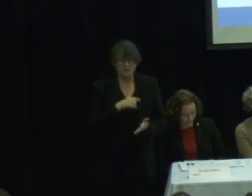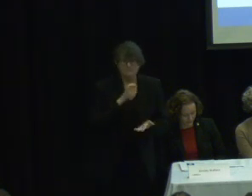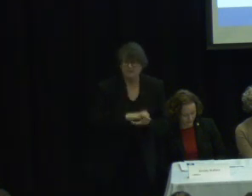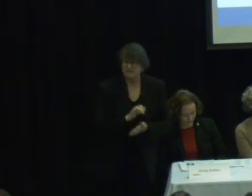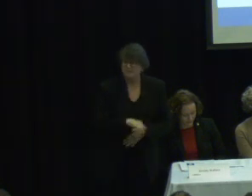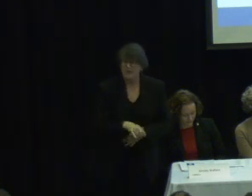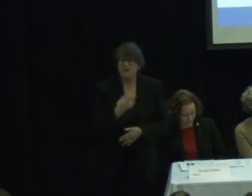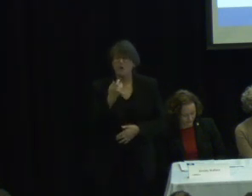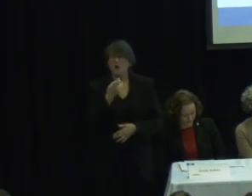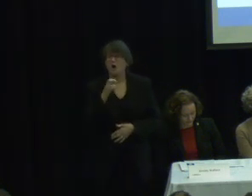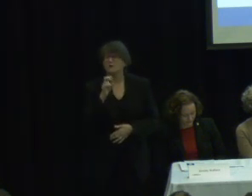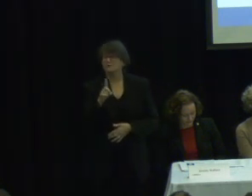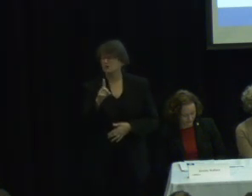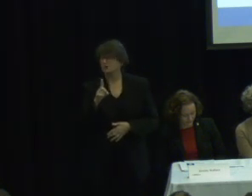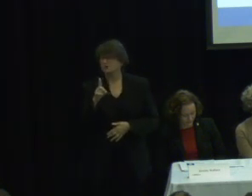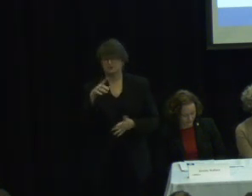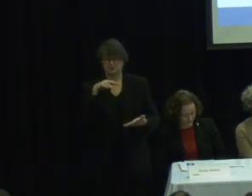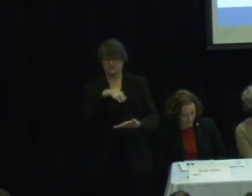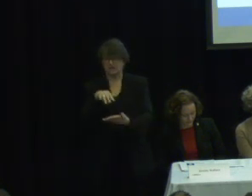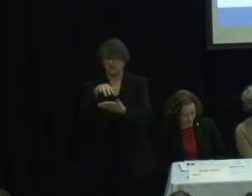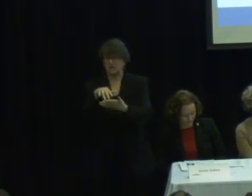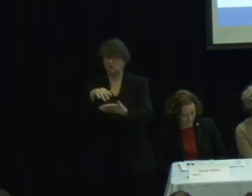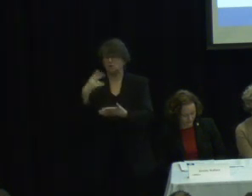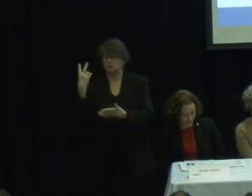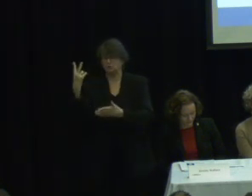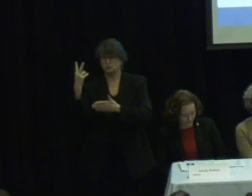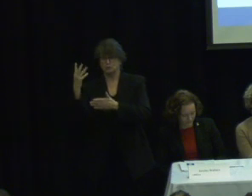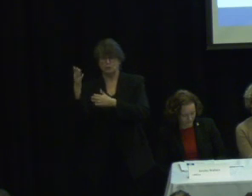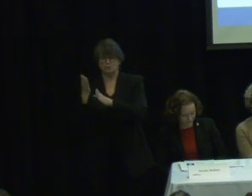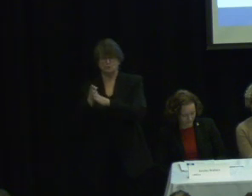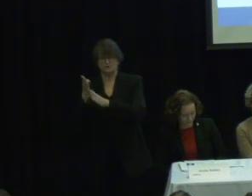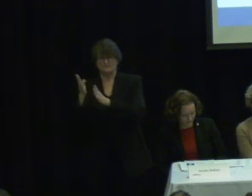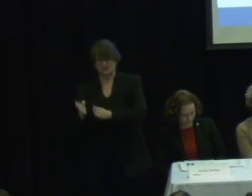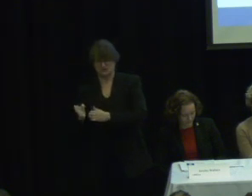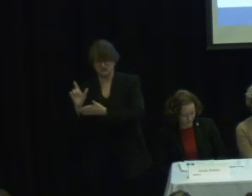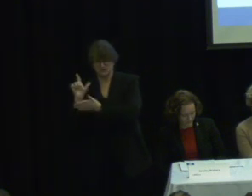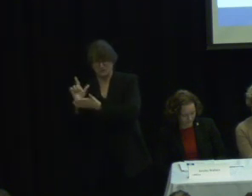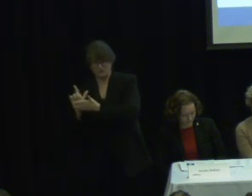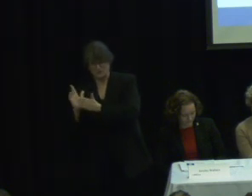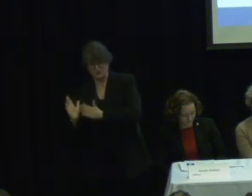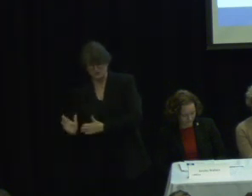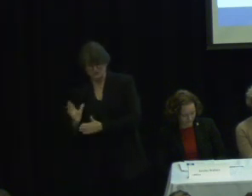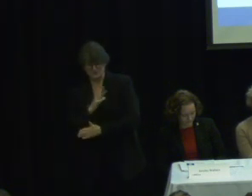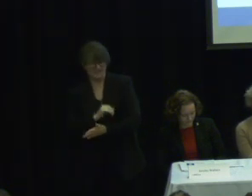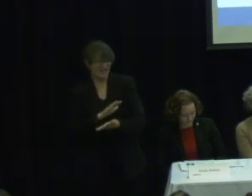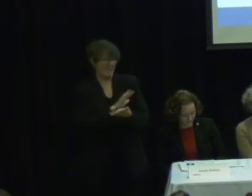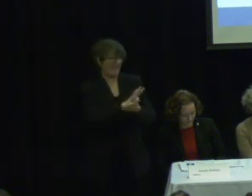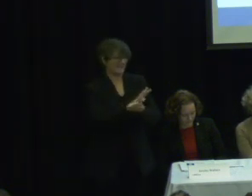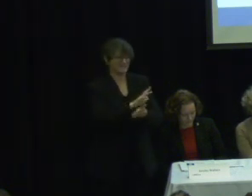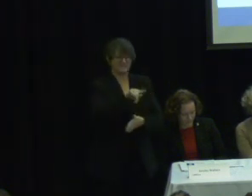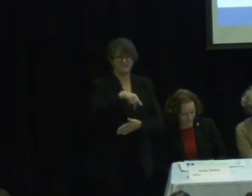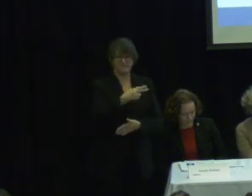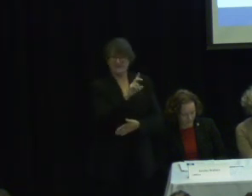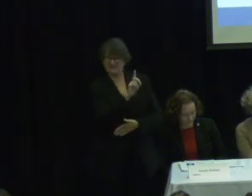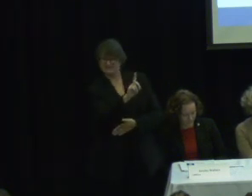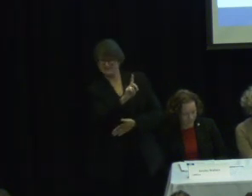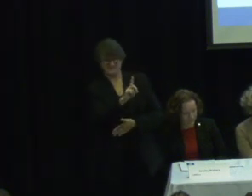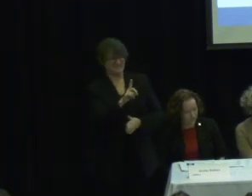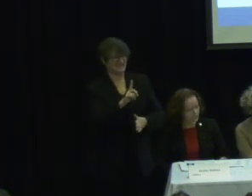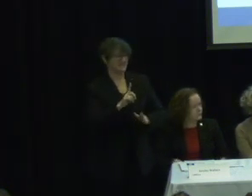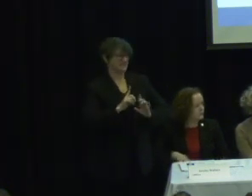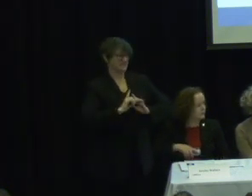there were two professions, lawyers, no surprise, and academic, PhD prepared, doctoral